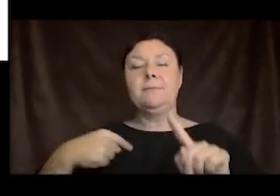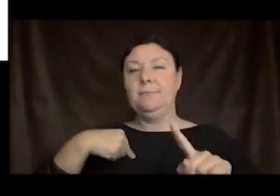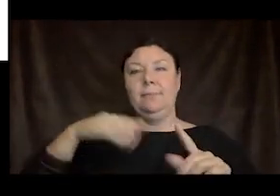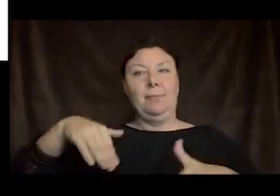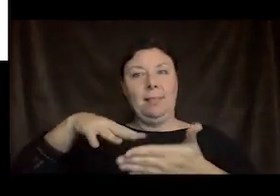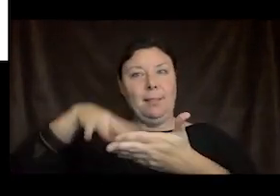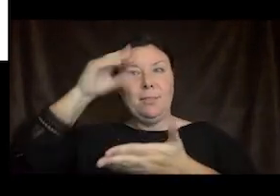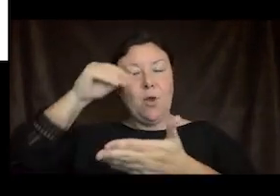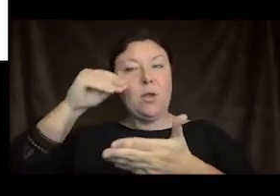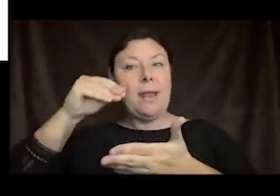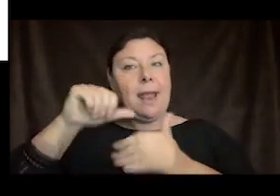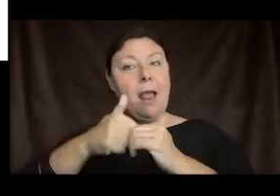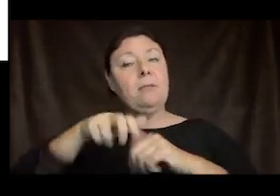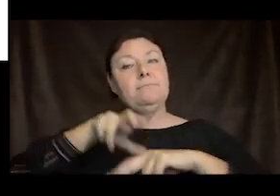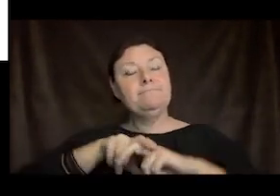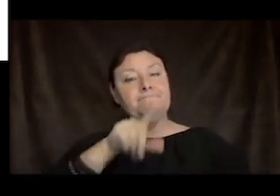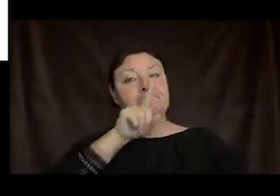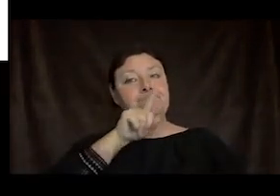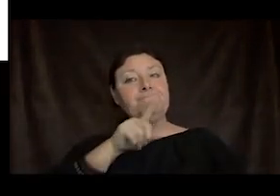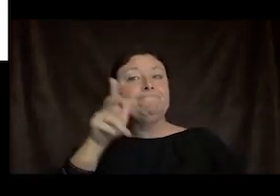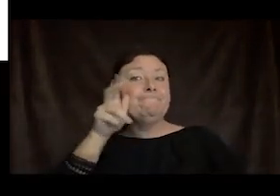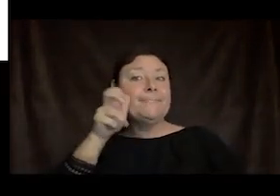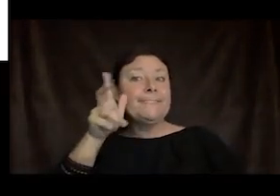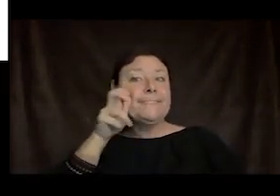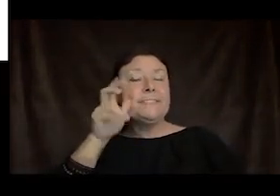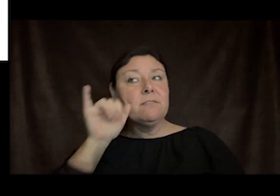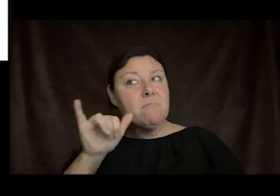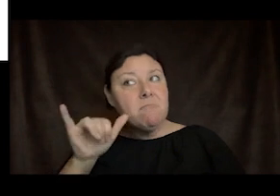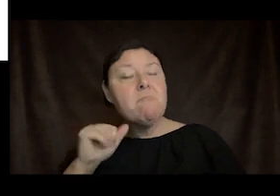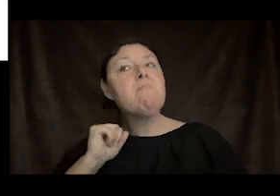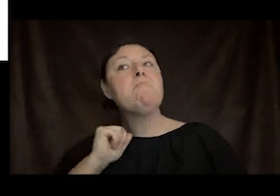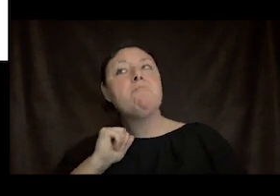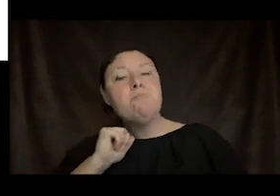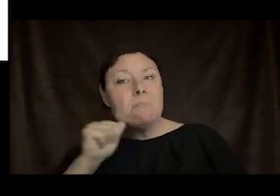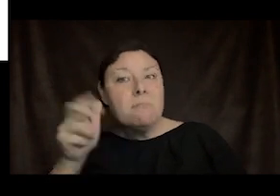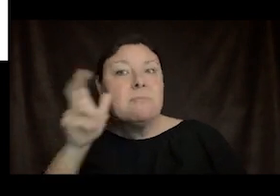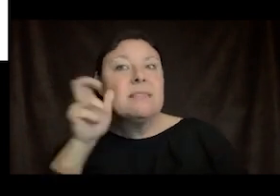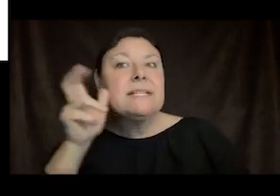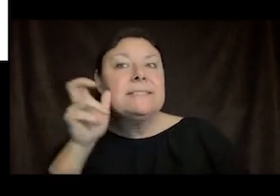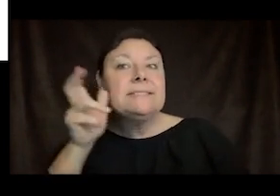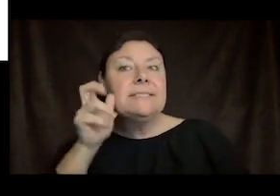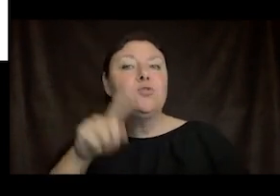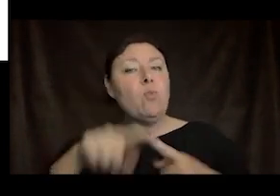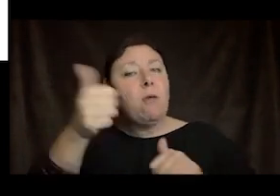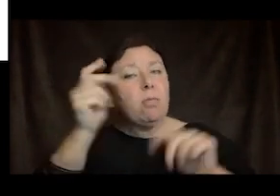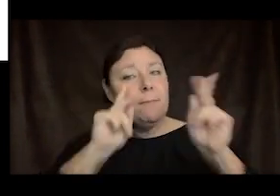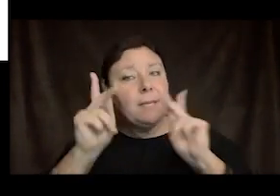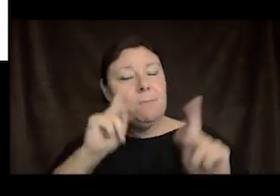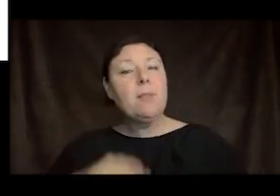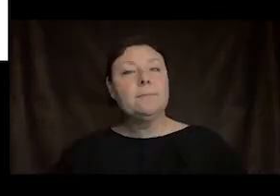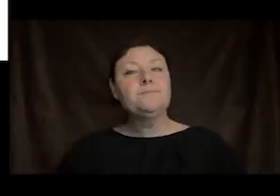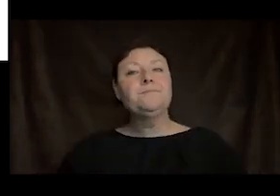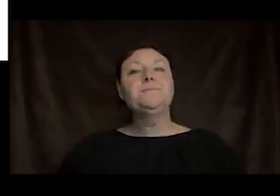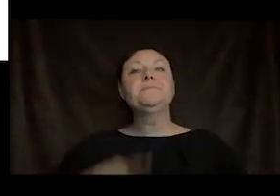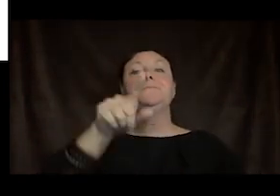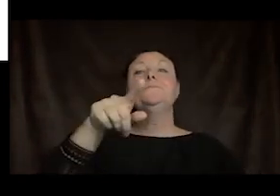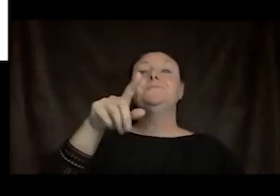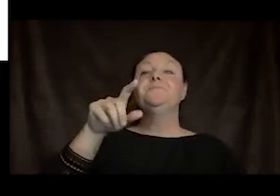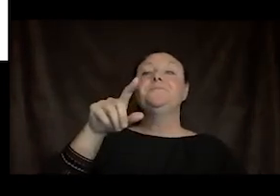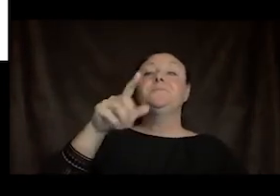taught how to listen to others. And if we're going to then deal with issues of social dominance and social